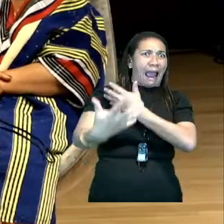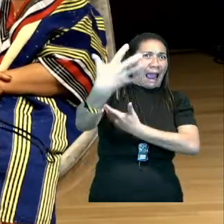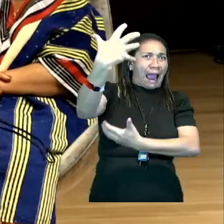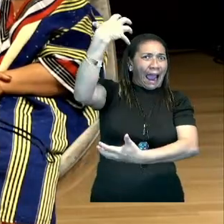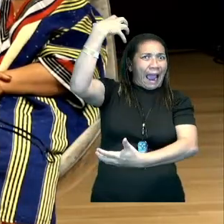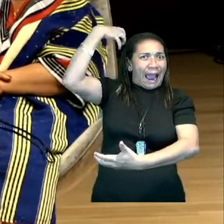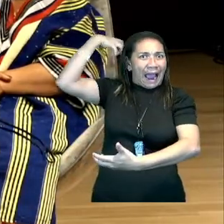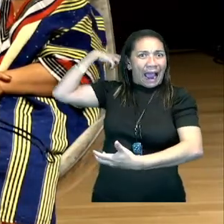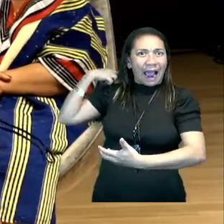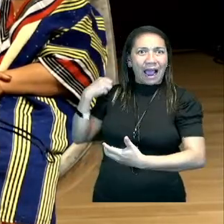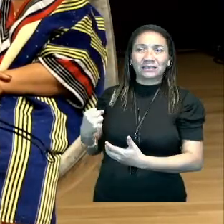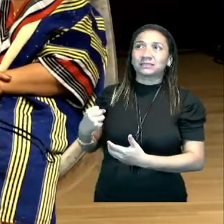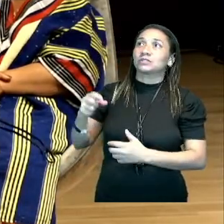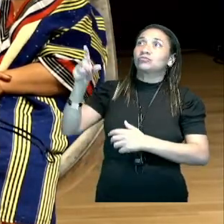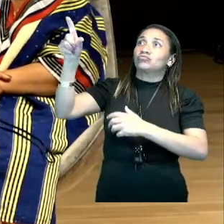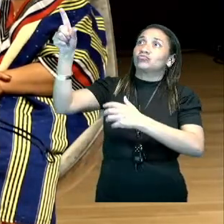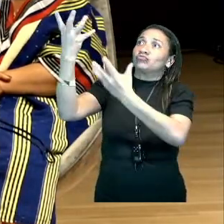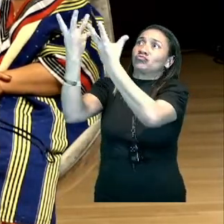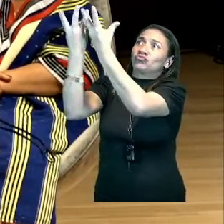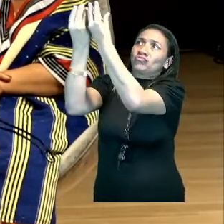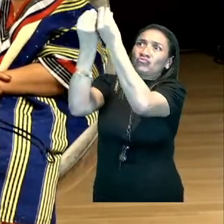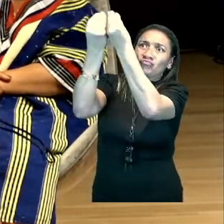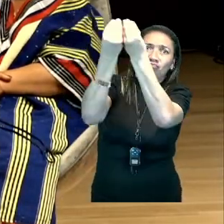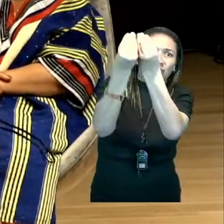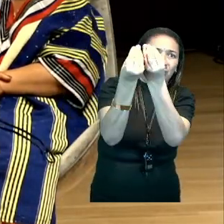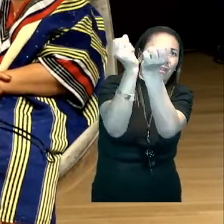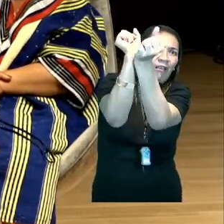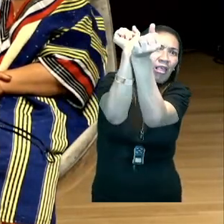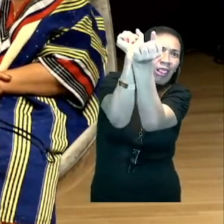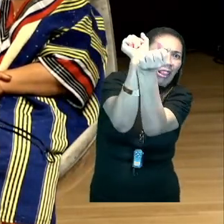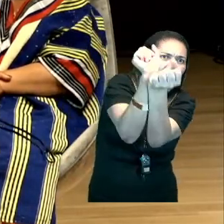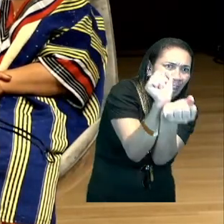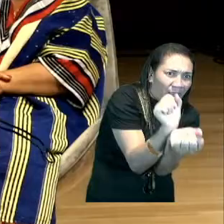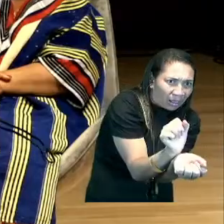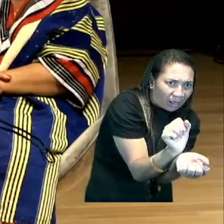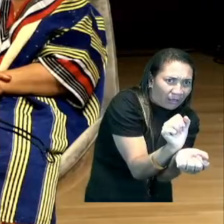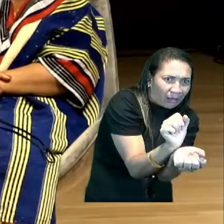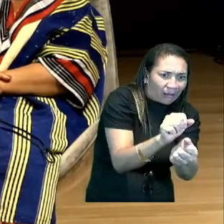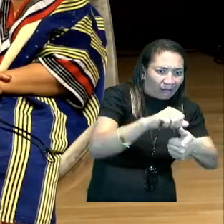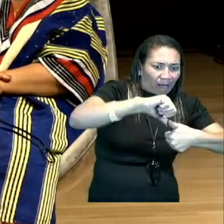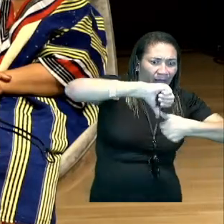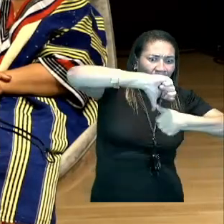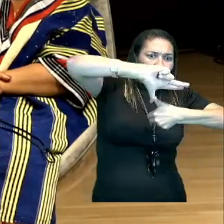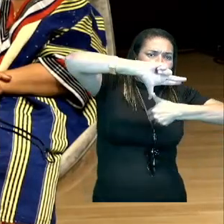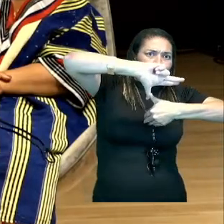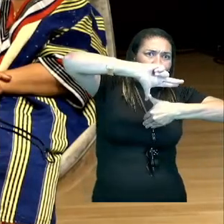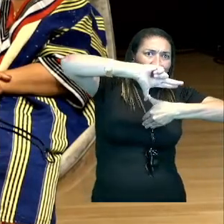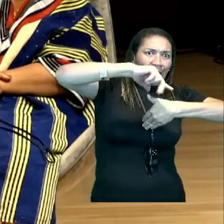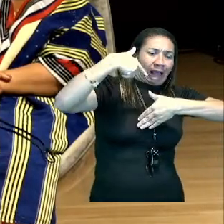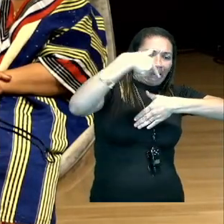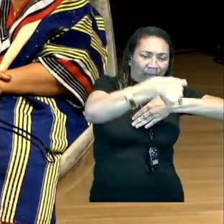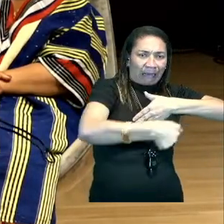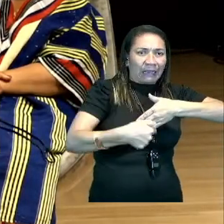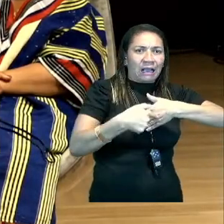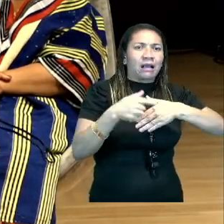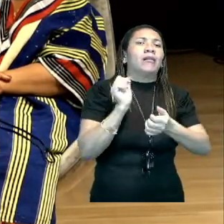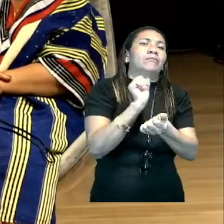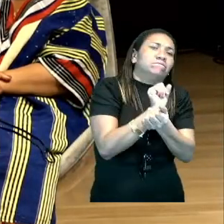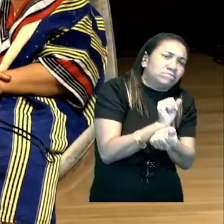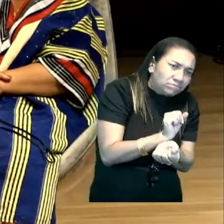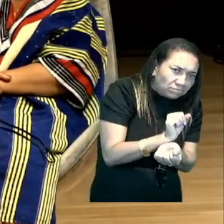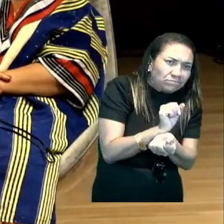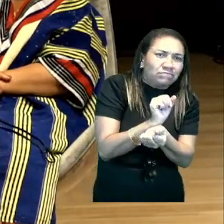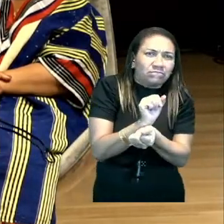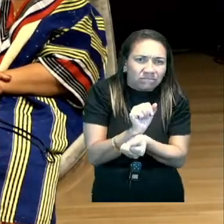after our ancestors left Africa as enslaved people. They came here as